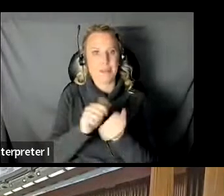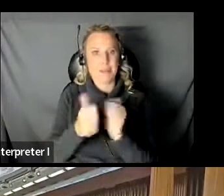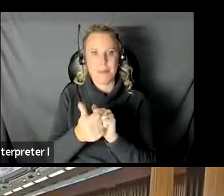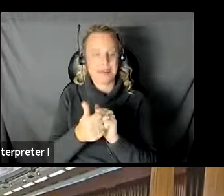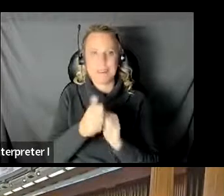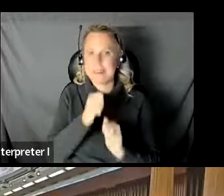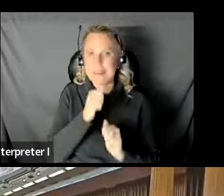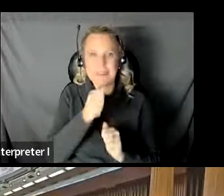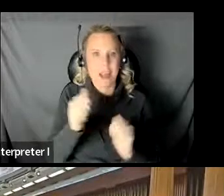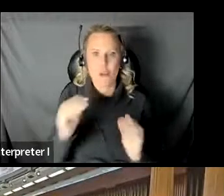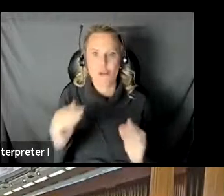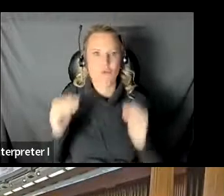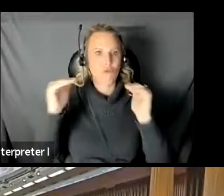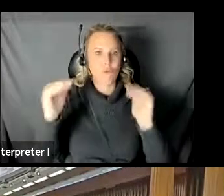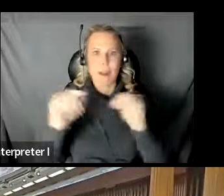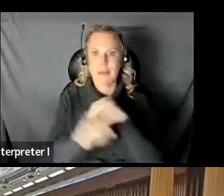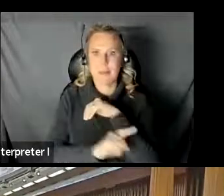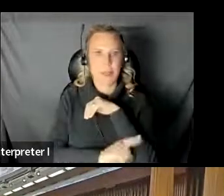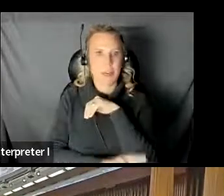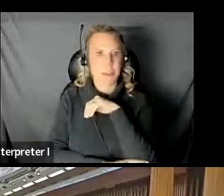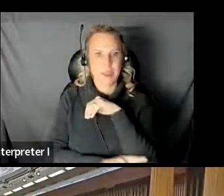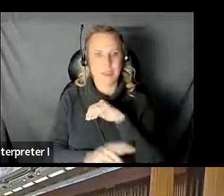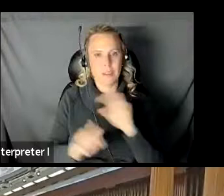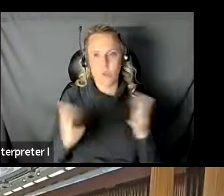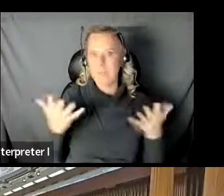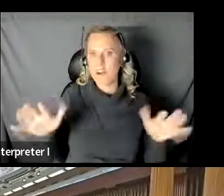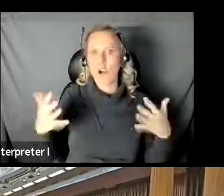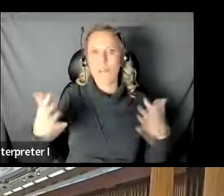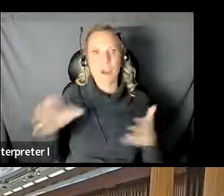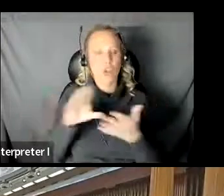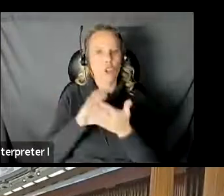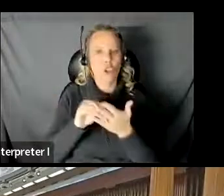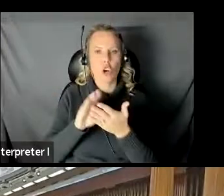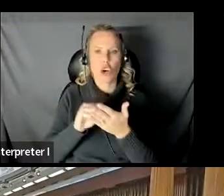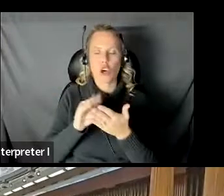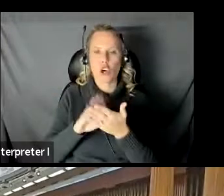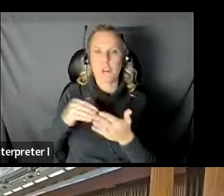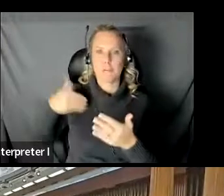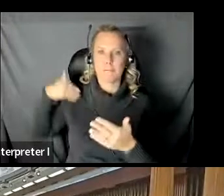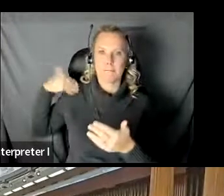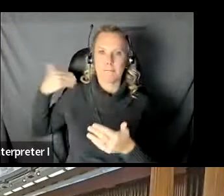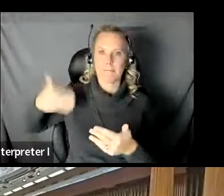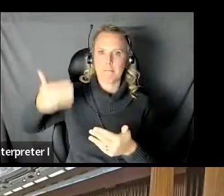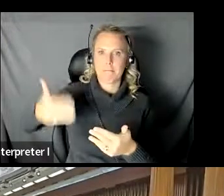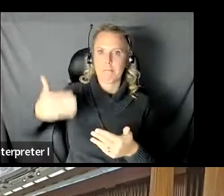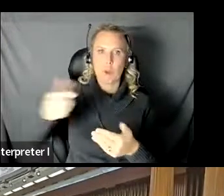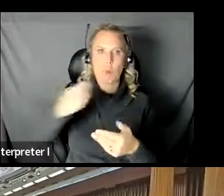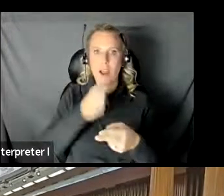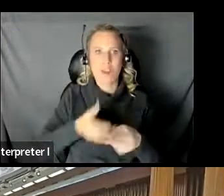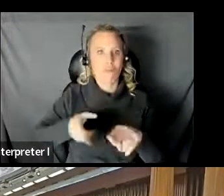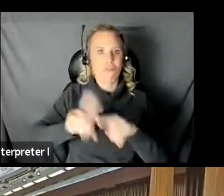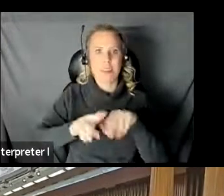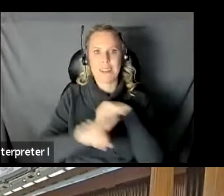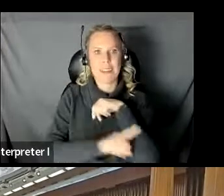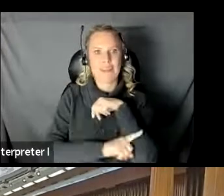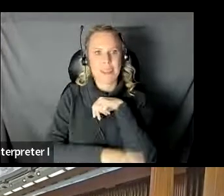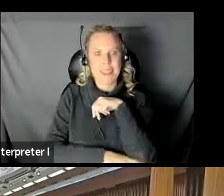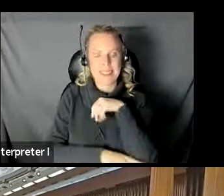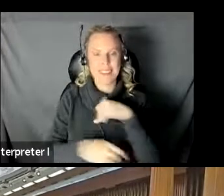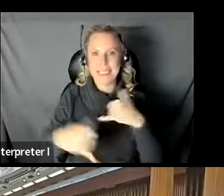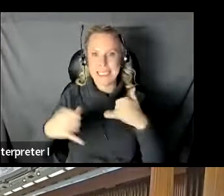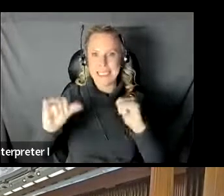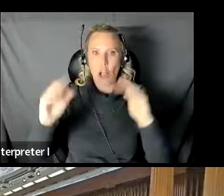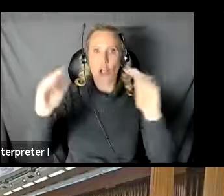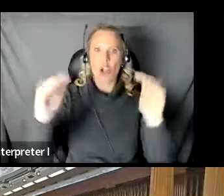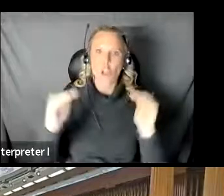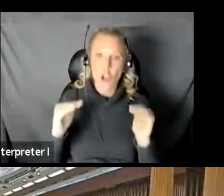does not raise penalties. We have learned the lessons from our past. We're not raising penalties here. This is still